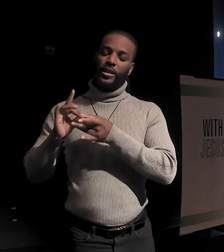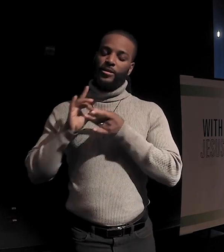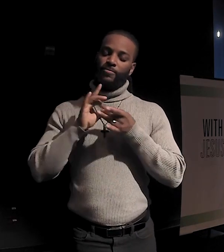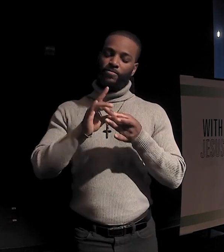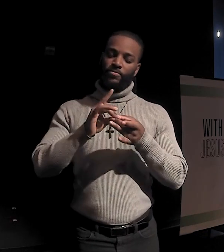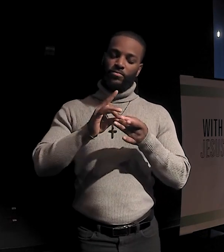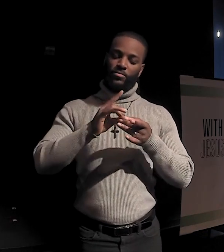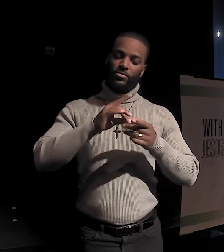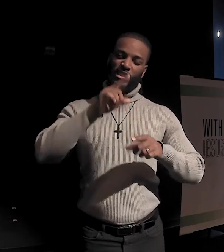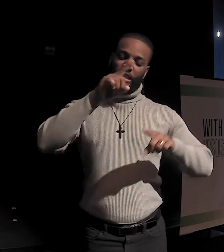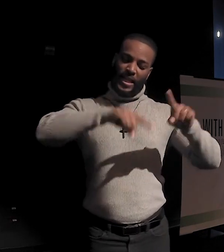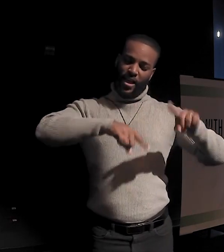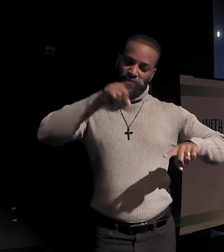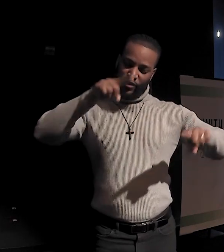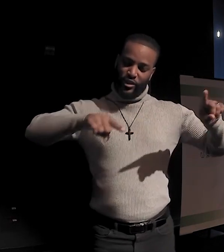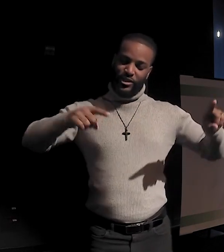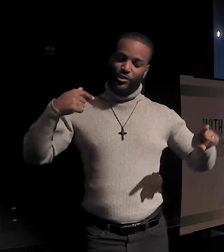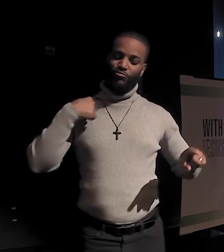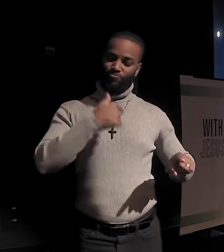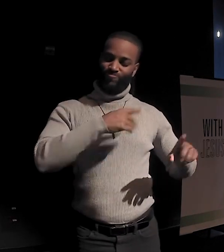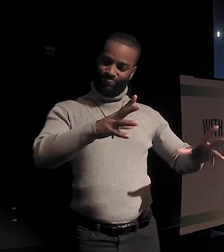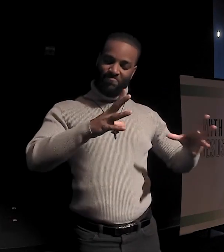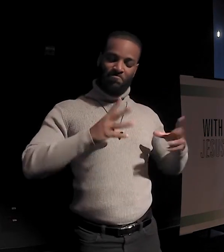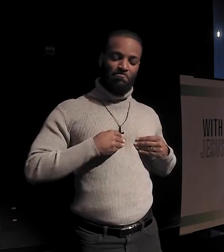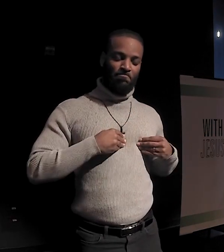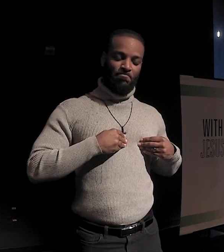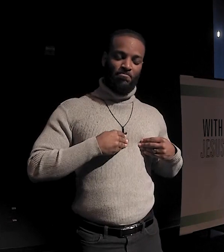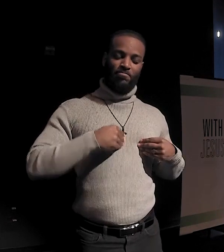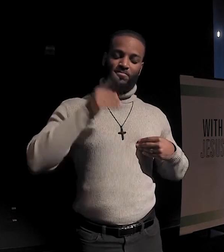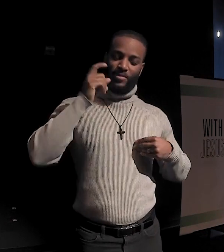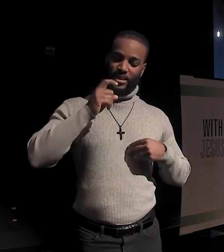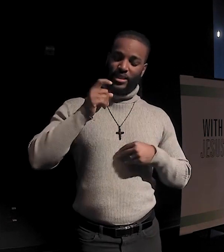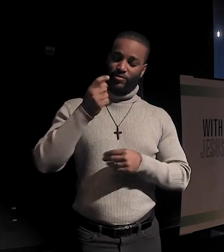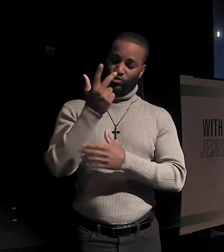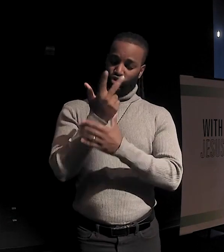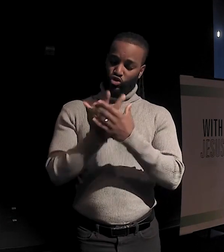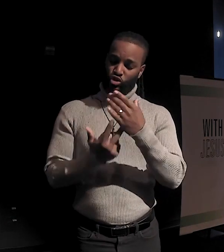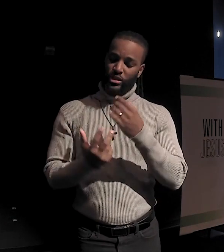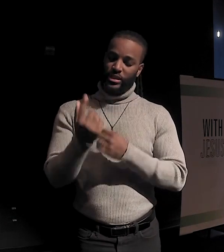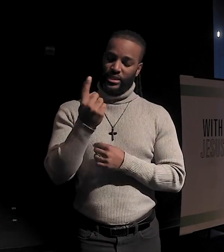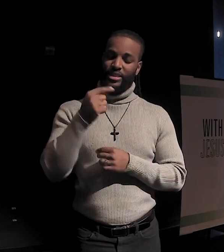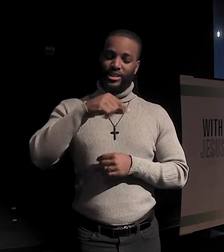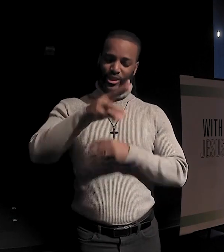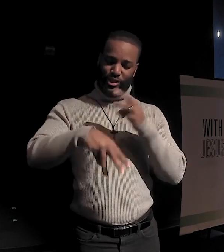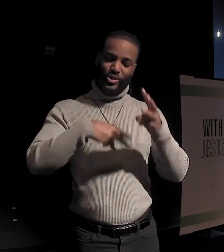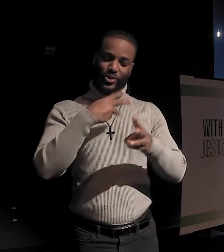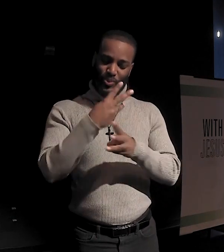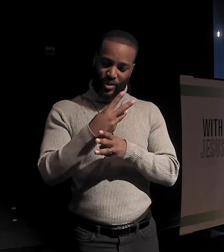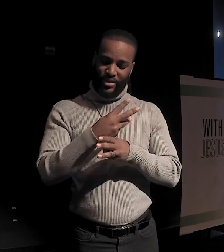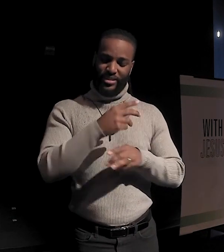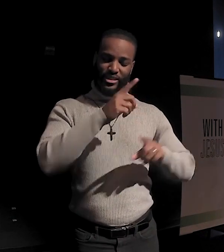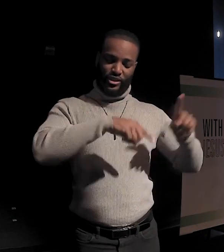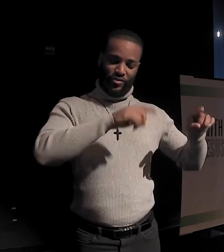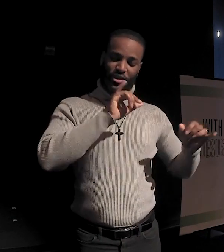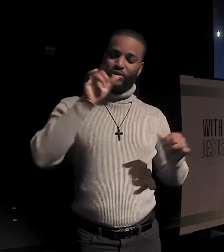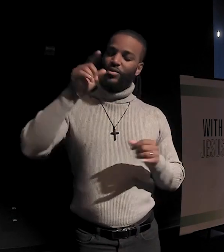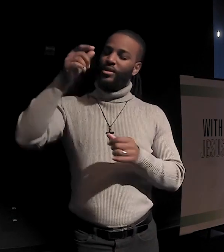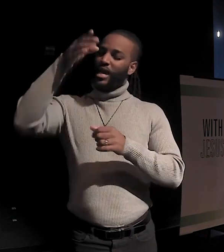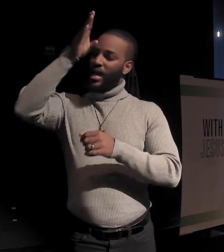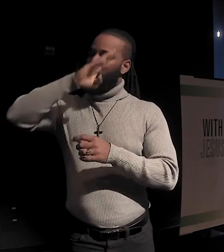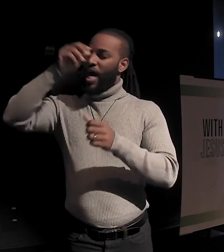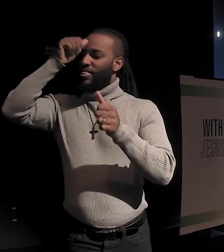diversity would be fully embraced because by the nature of the Trinity, it is a diversity. God the Father, God the Son, God